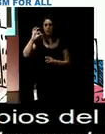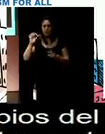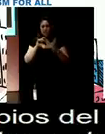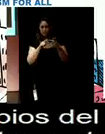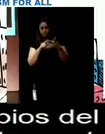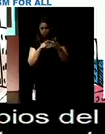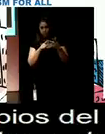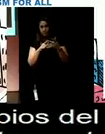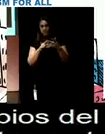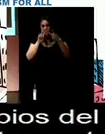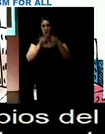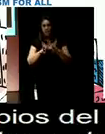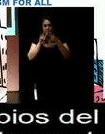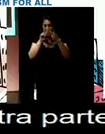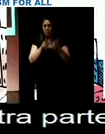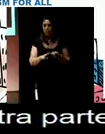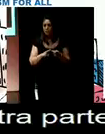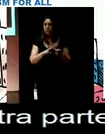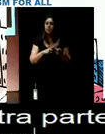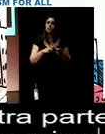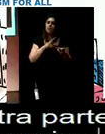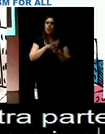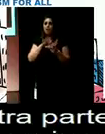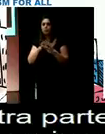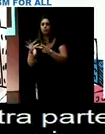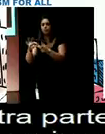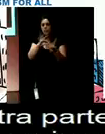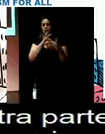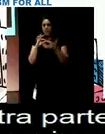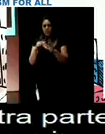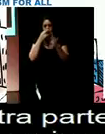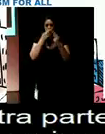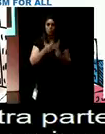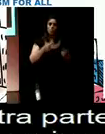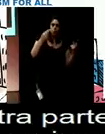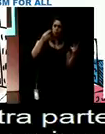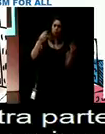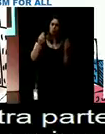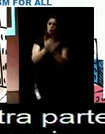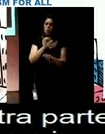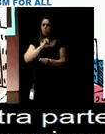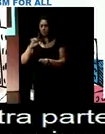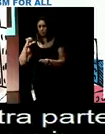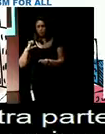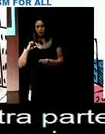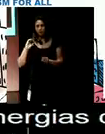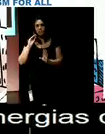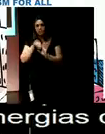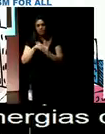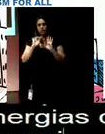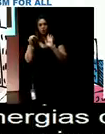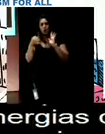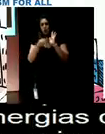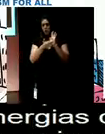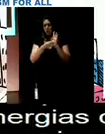analyzes the synergies the public-private partnerships within the